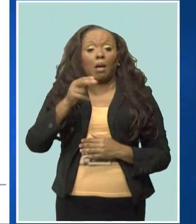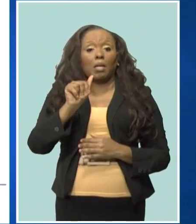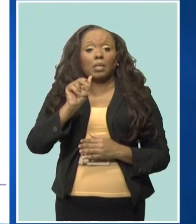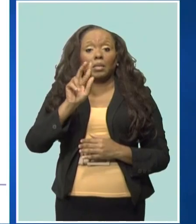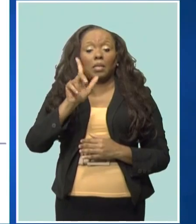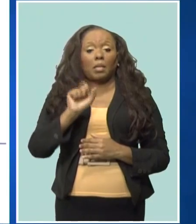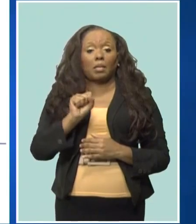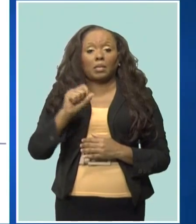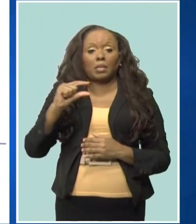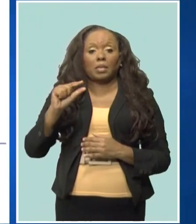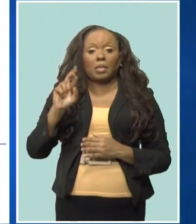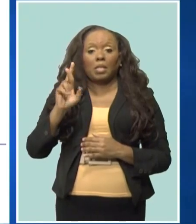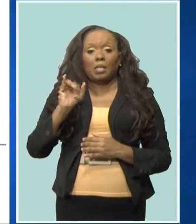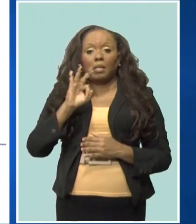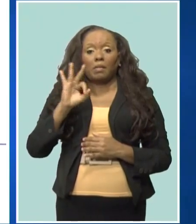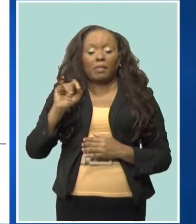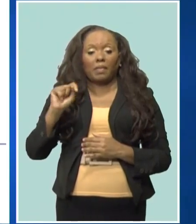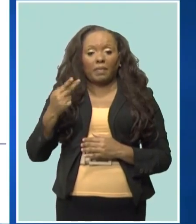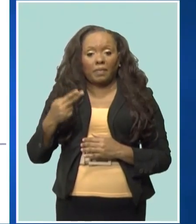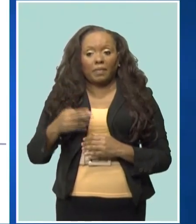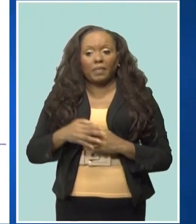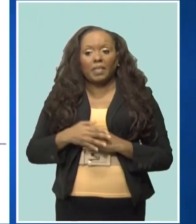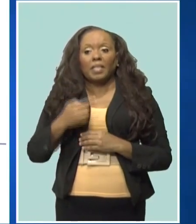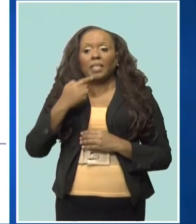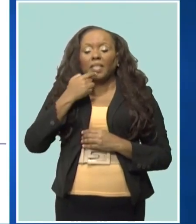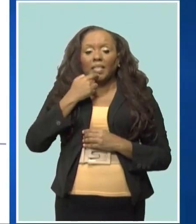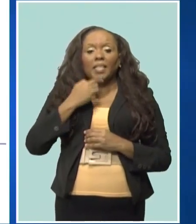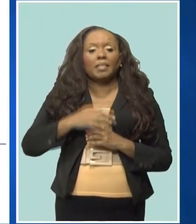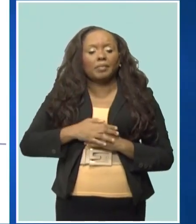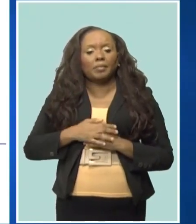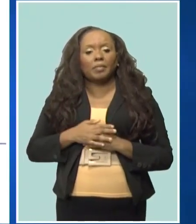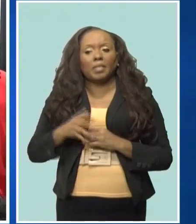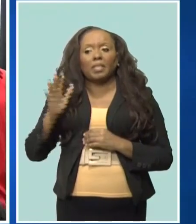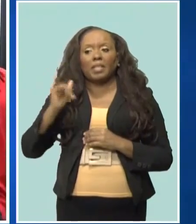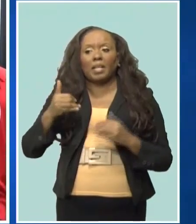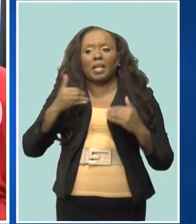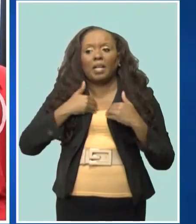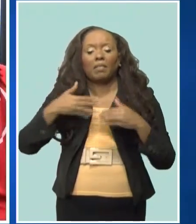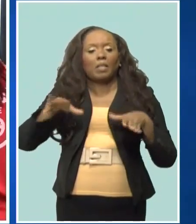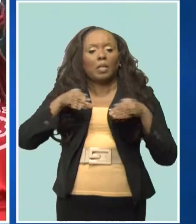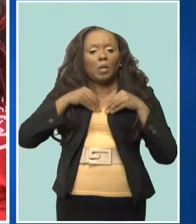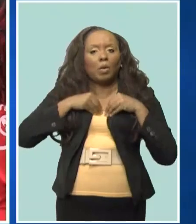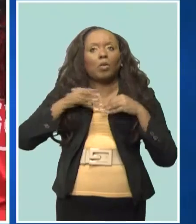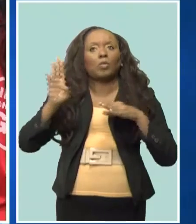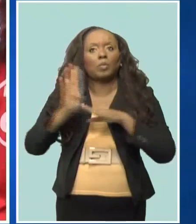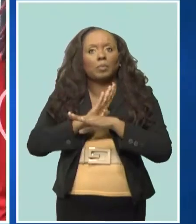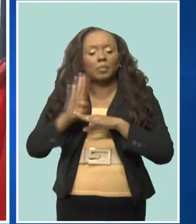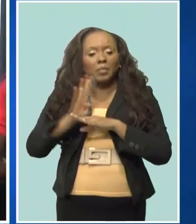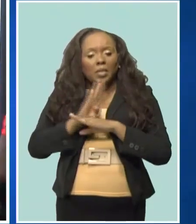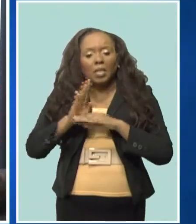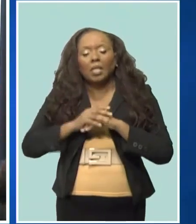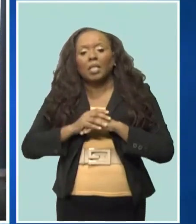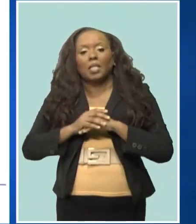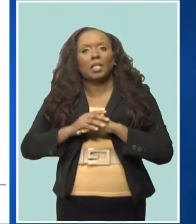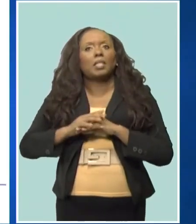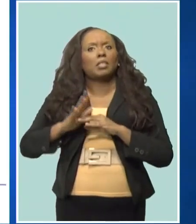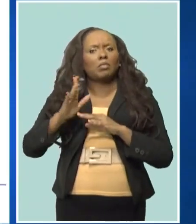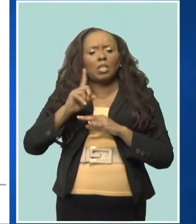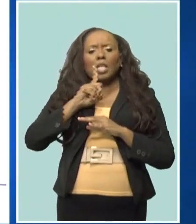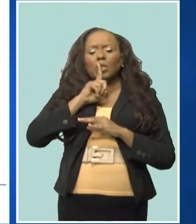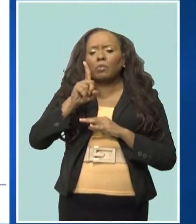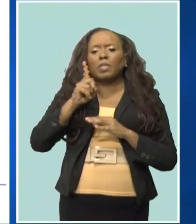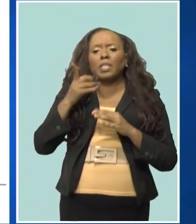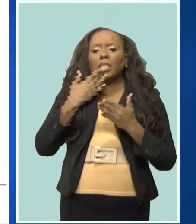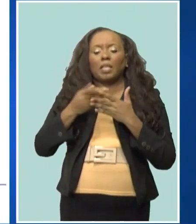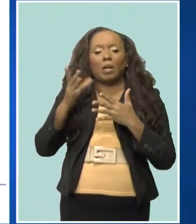it is important to get young people to understand that entrepreneurship is a viable option in today's world. The